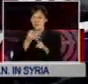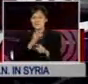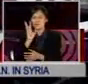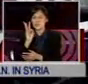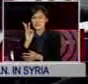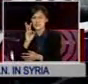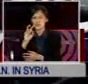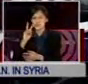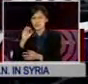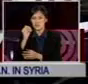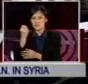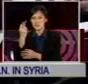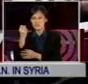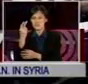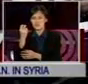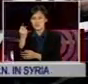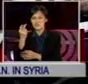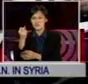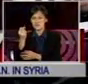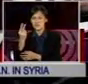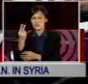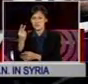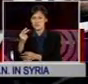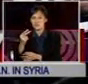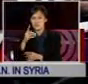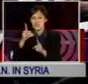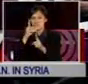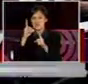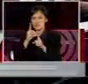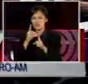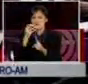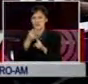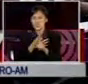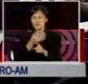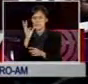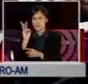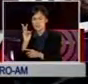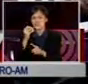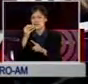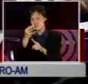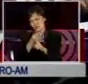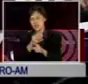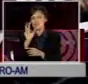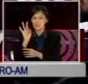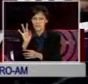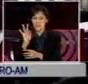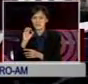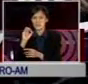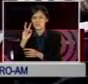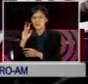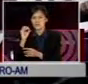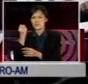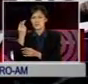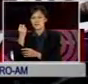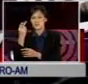February 6, 2012, a resolution dated February 6 or February 7, 2012. I